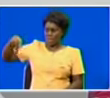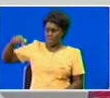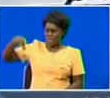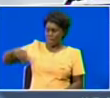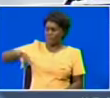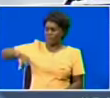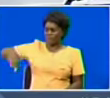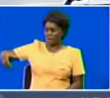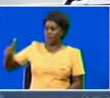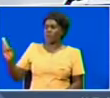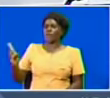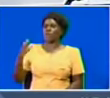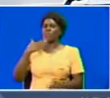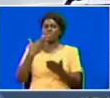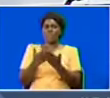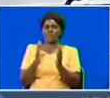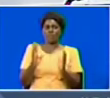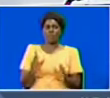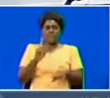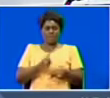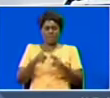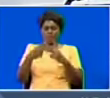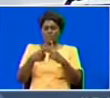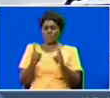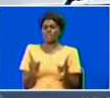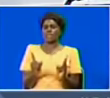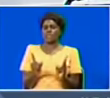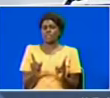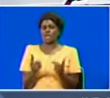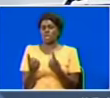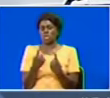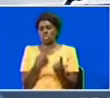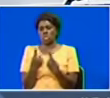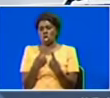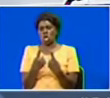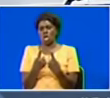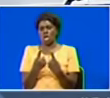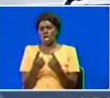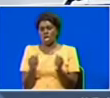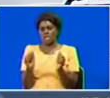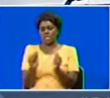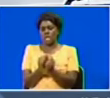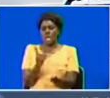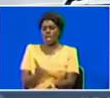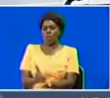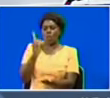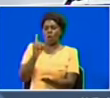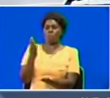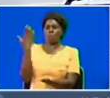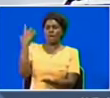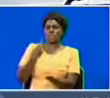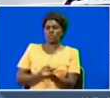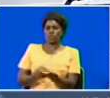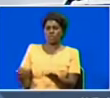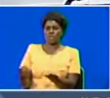Thank you very much for joining us. Asante sana. So when we started, we were talking about this 10 bob revolution that you started a week ago, and quite a